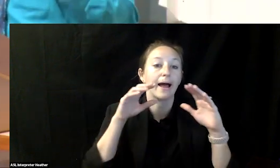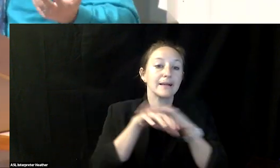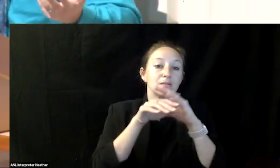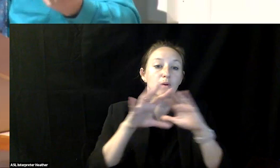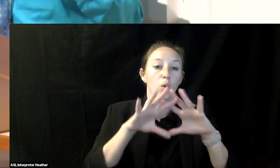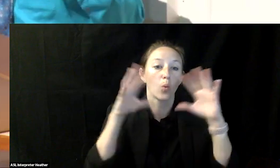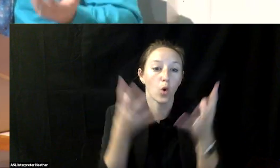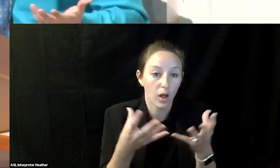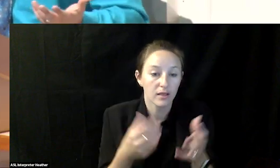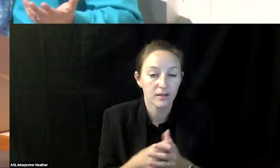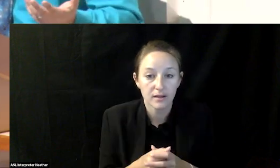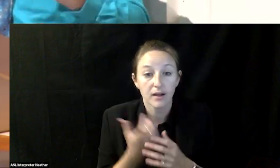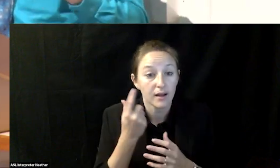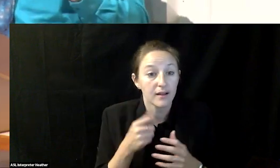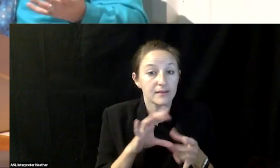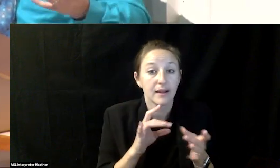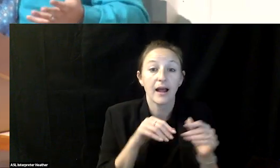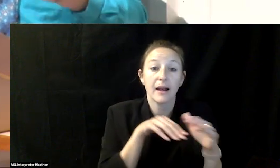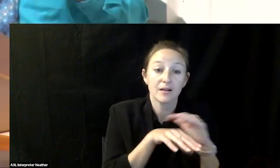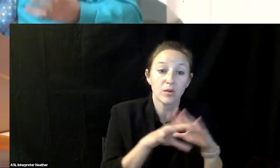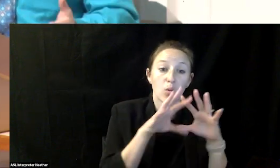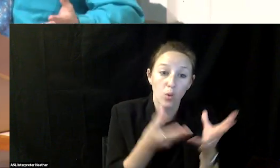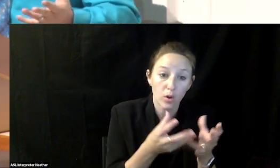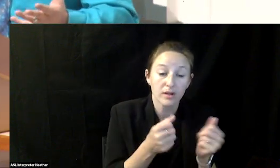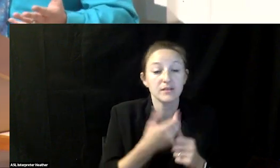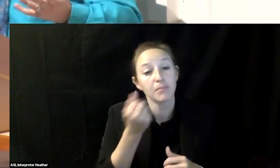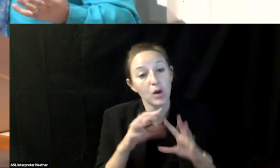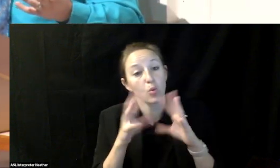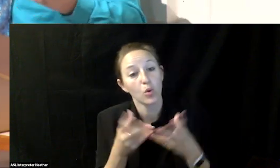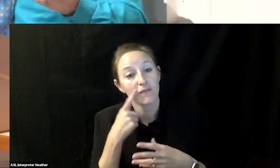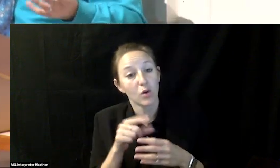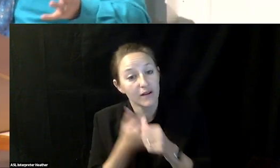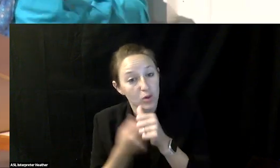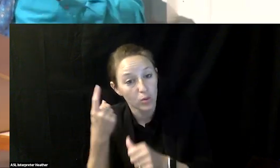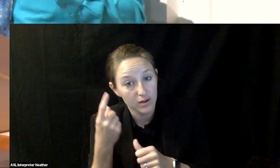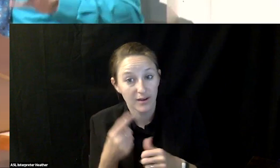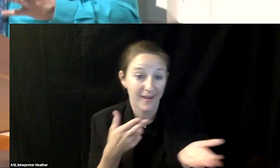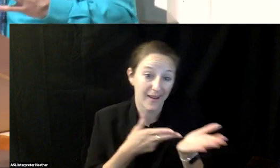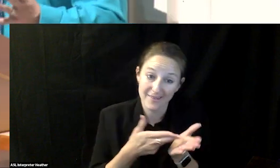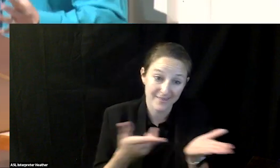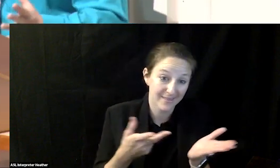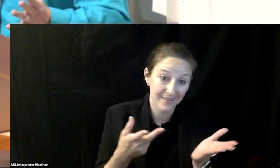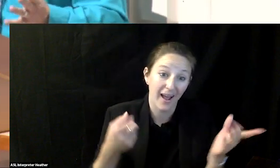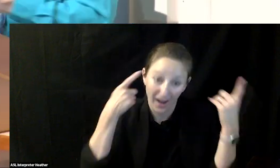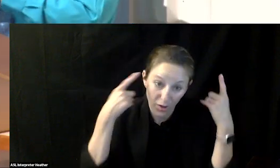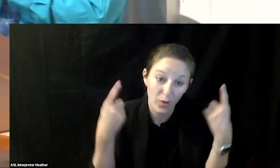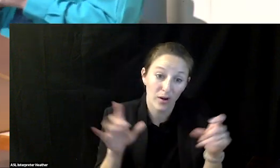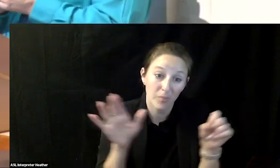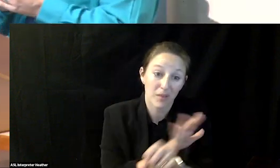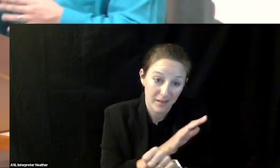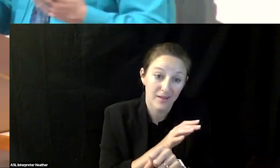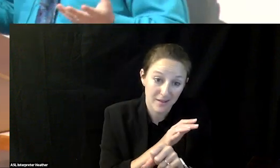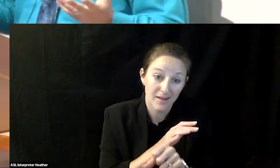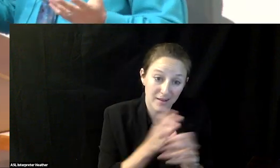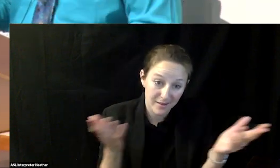the tagline said, an accessible world is a better world for everyone. And honestly, I could not agree more.